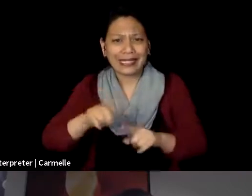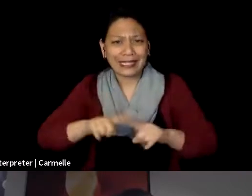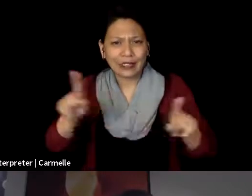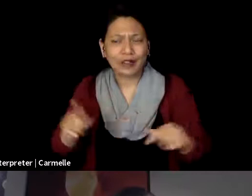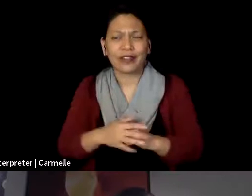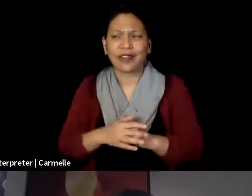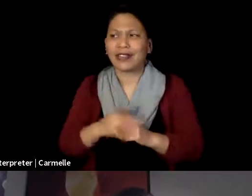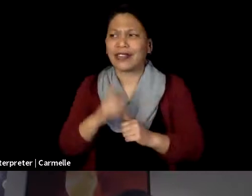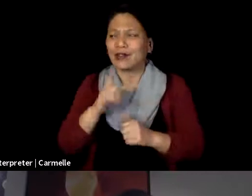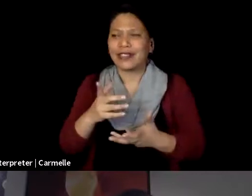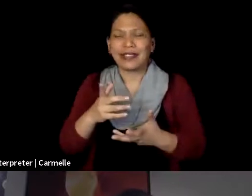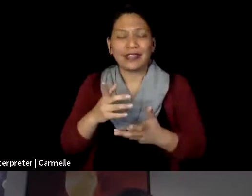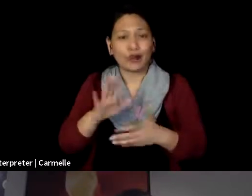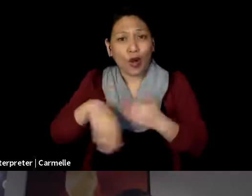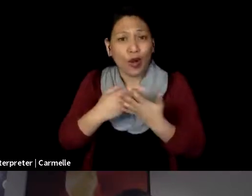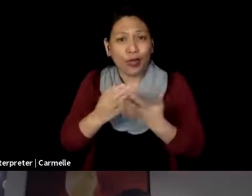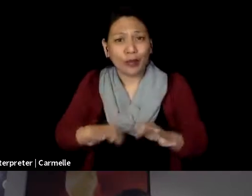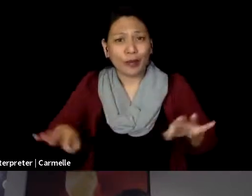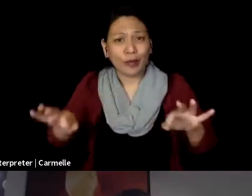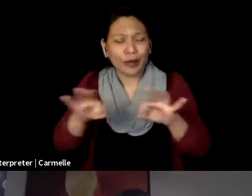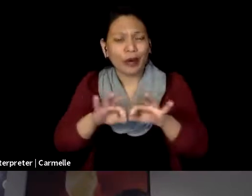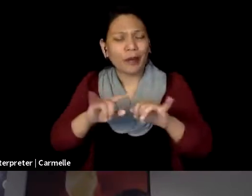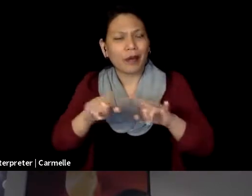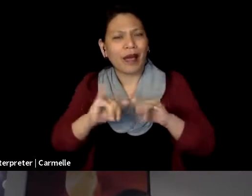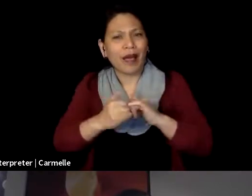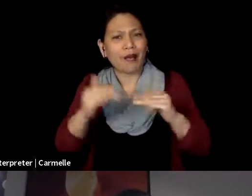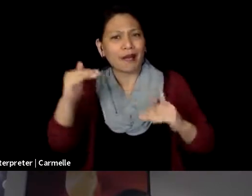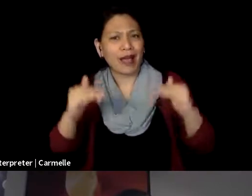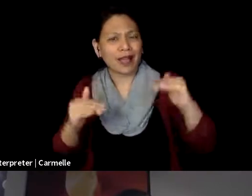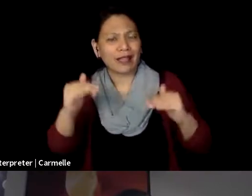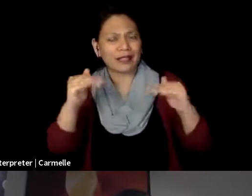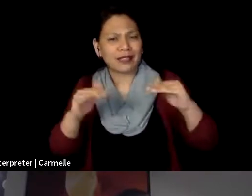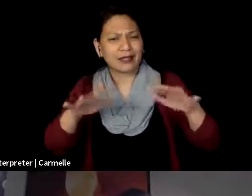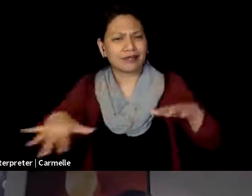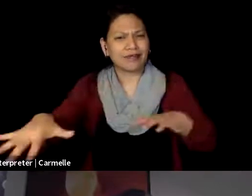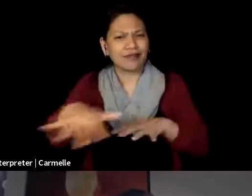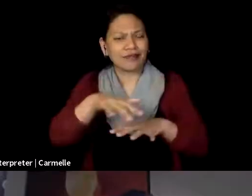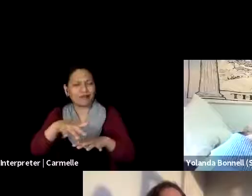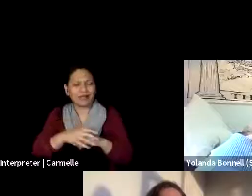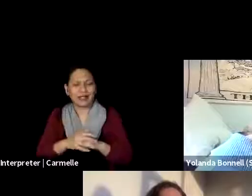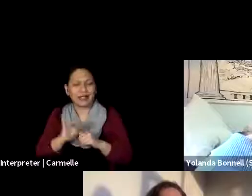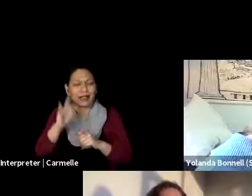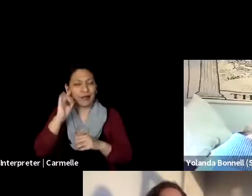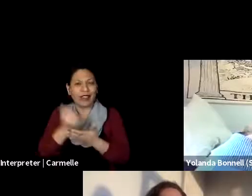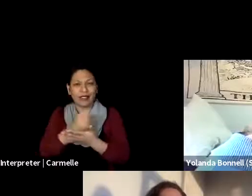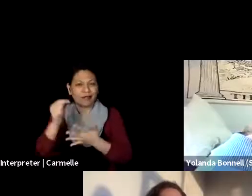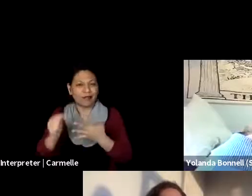important. And yeah, I think all of those things tie into what is sacred for me.